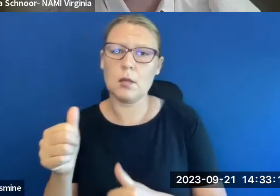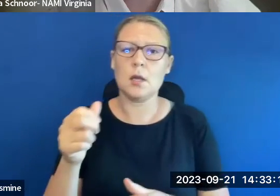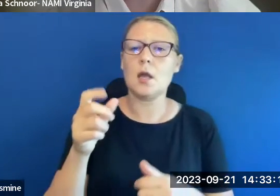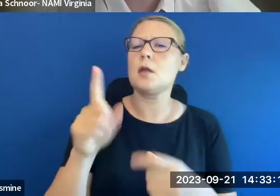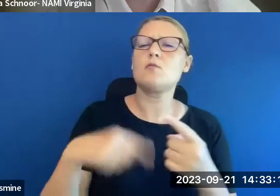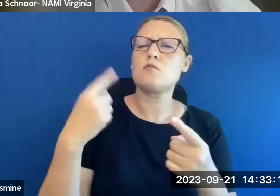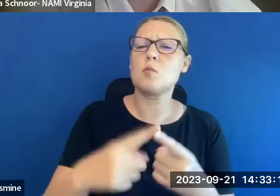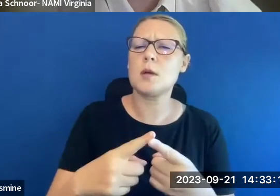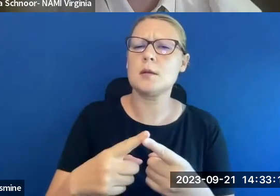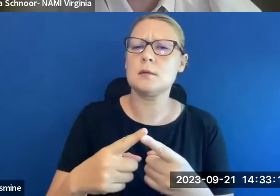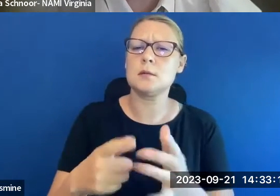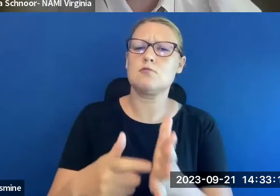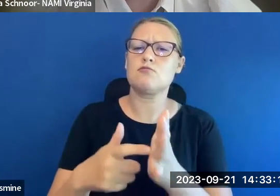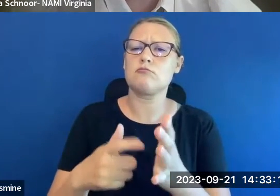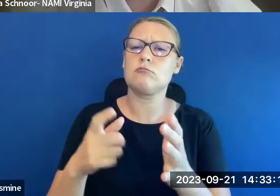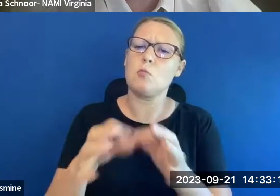necessary?